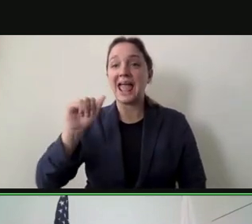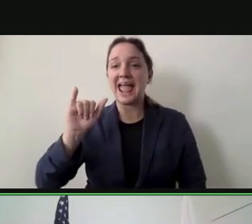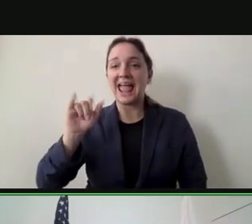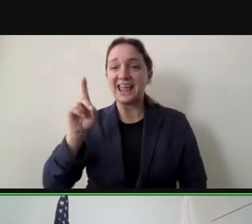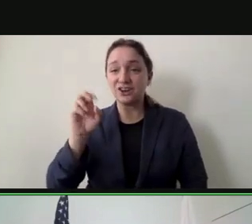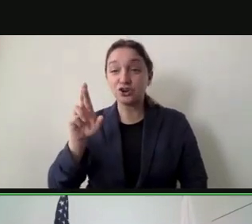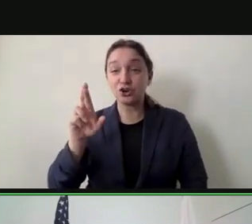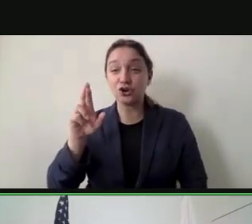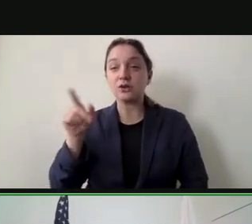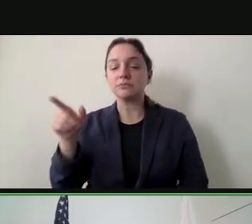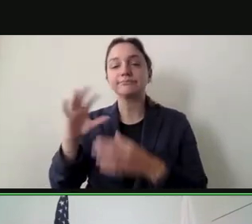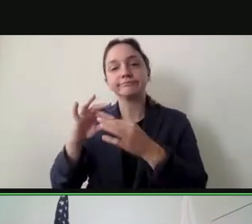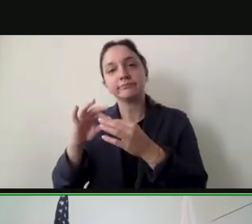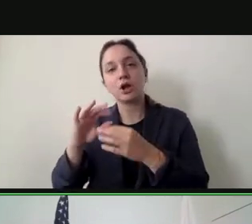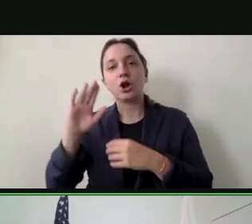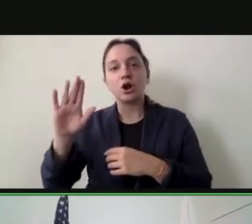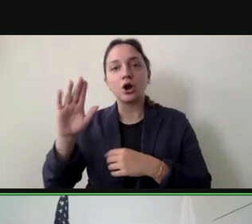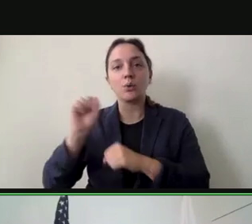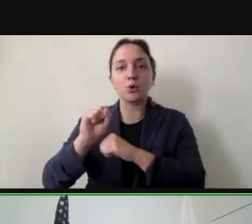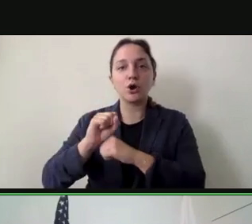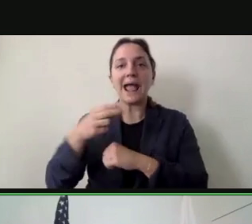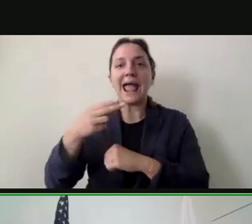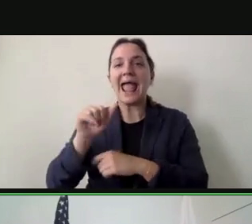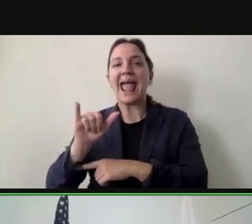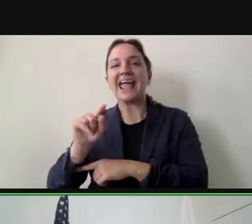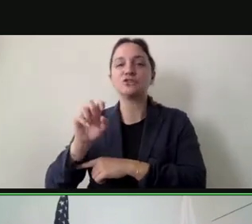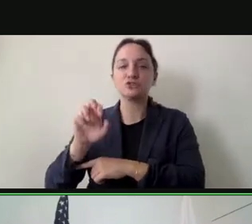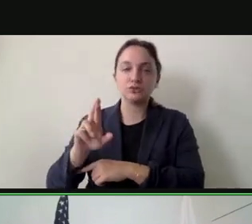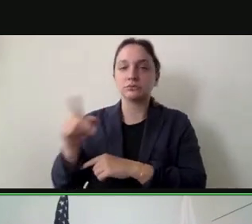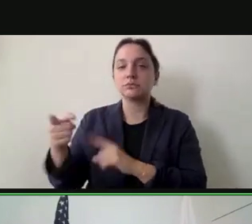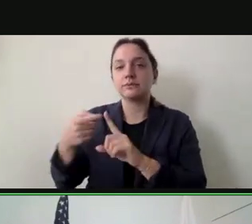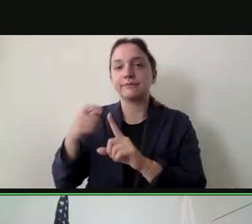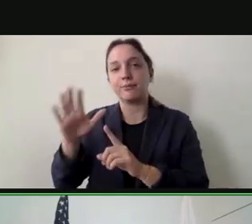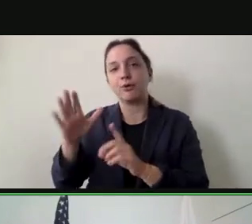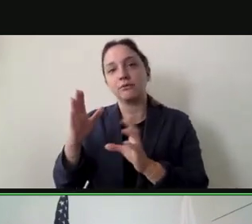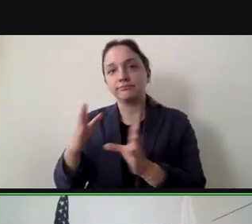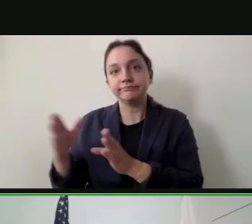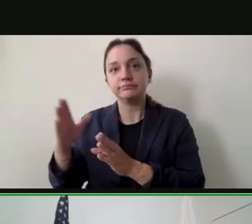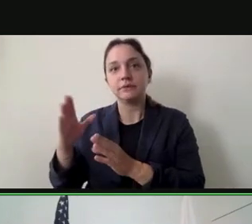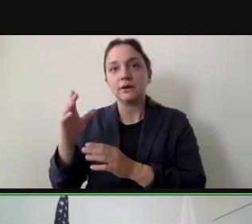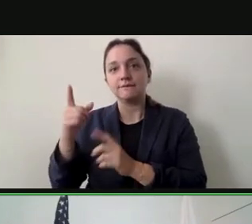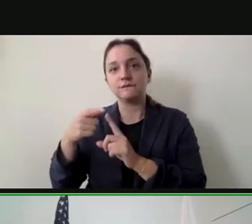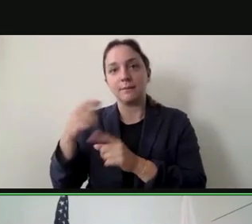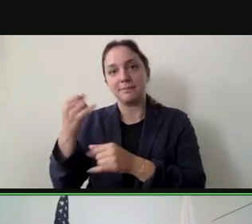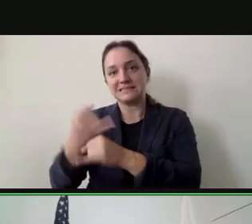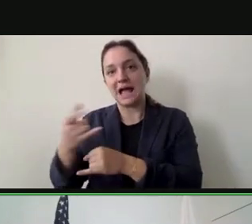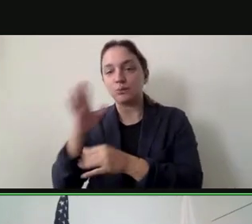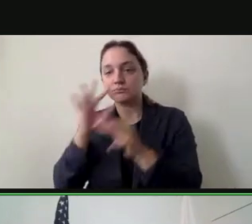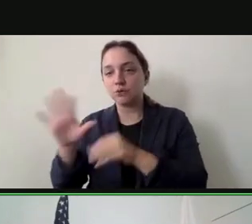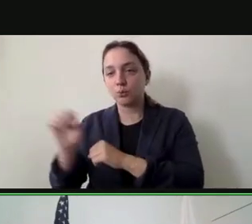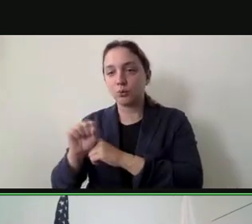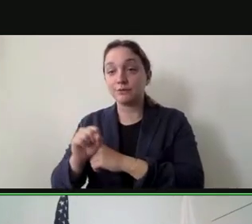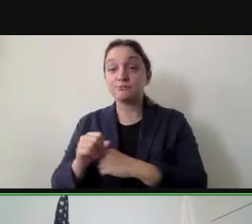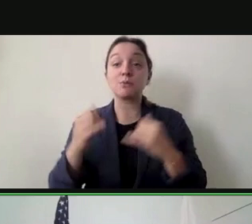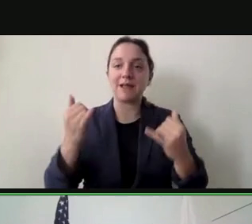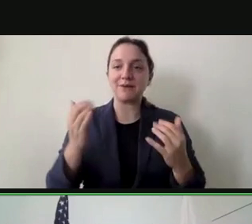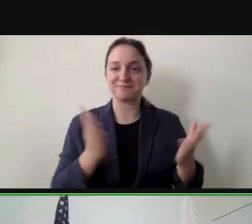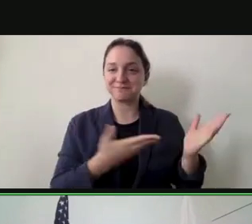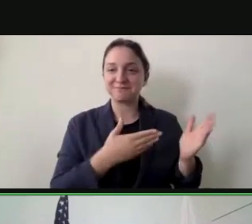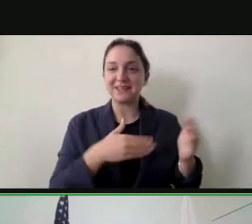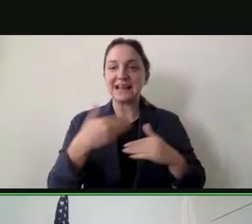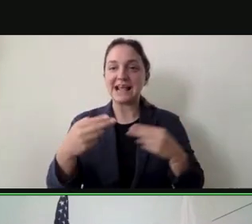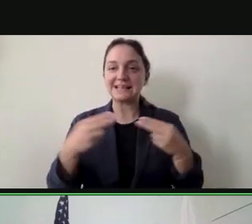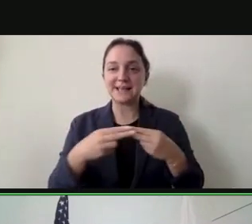its connectivity to the Federal Sustainability Plan and its work. So with that, let's move to the next slide. As I